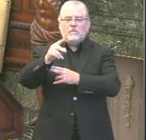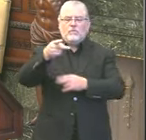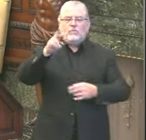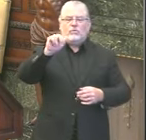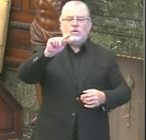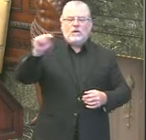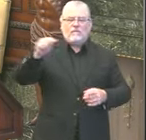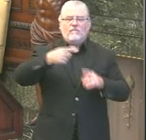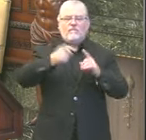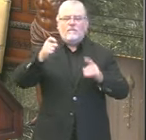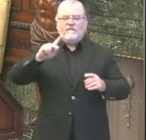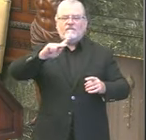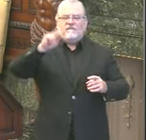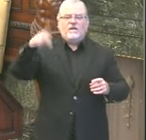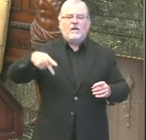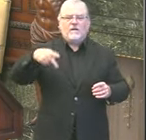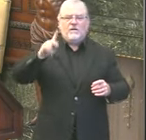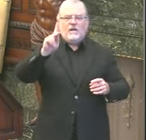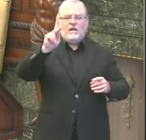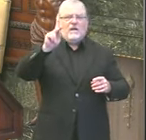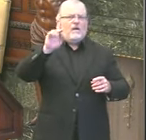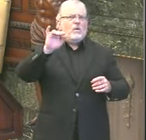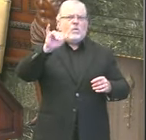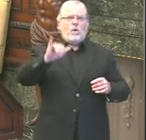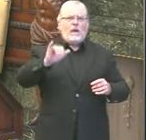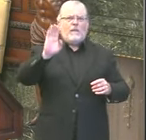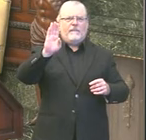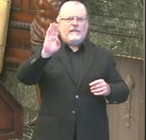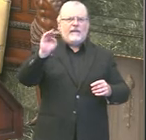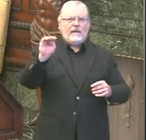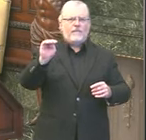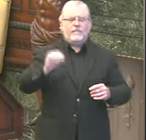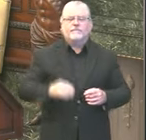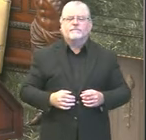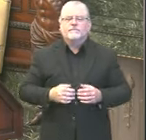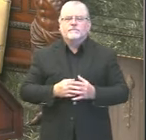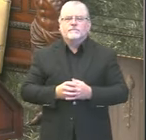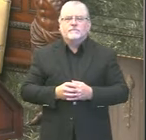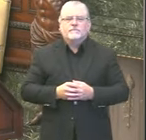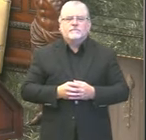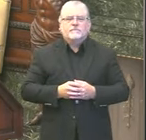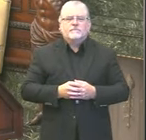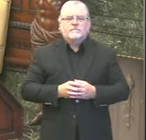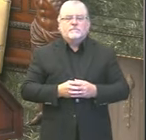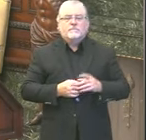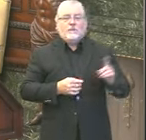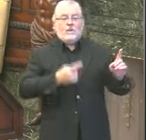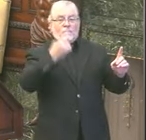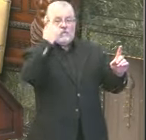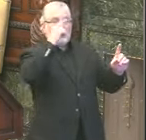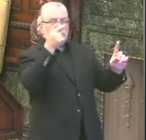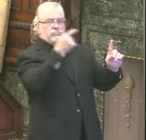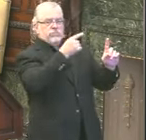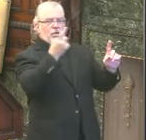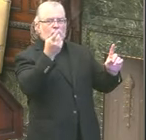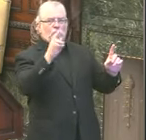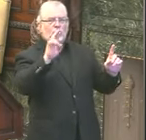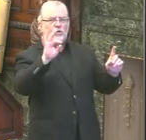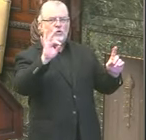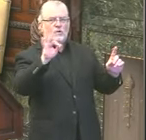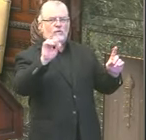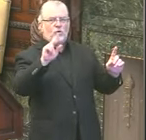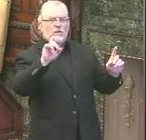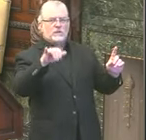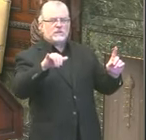Can you hear me? Yep. Okay, thank you. This question is for Dr. Farley. Dr. Farley, do you have